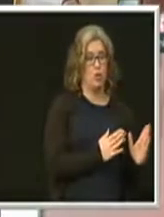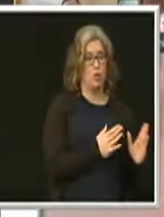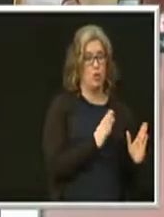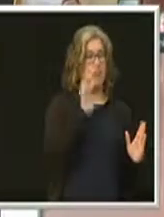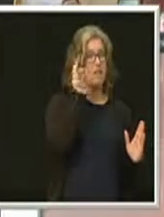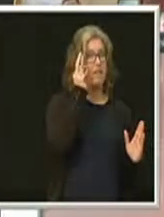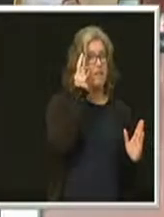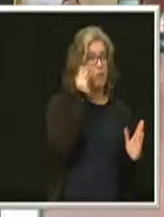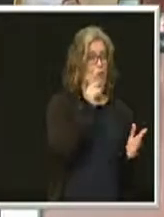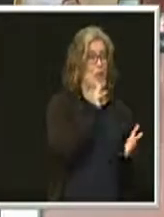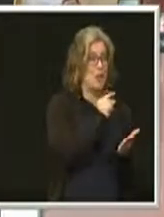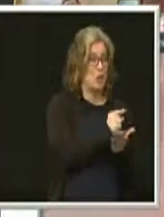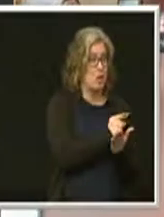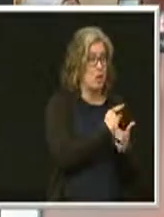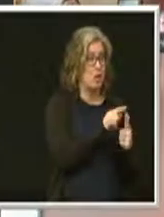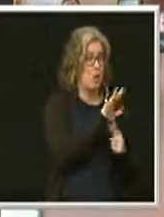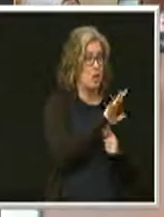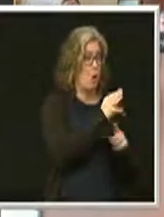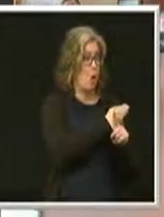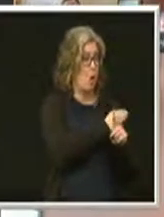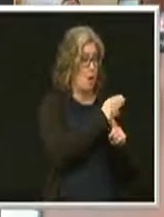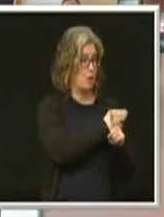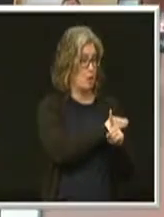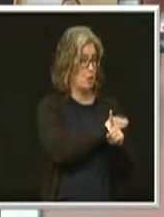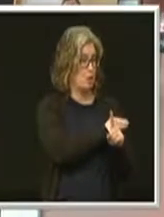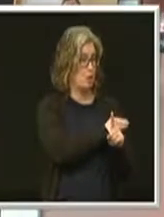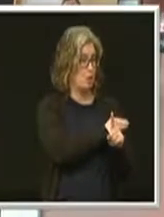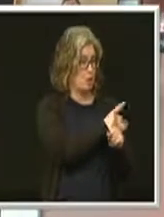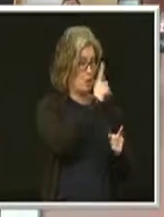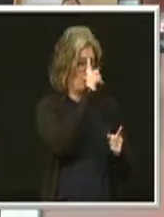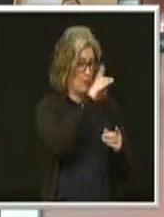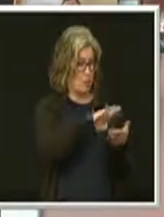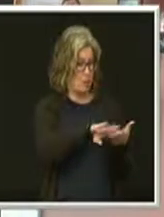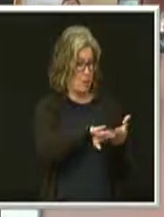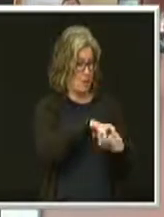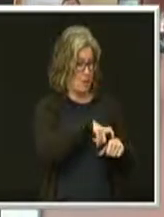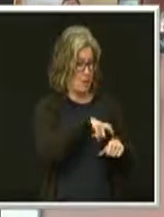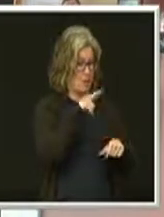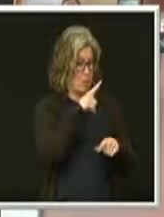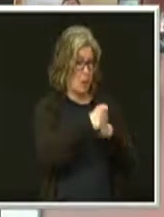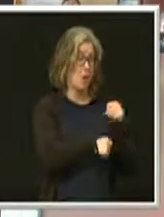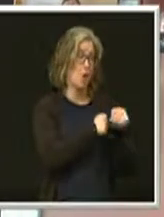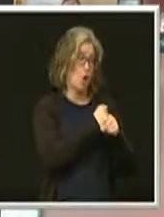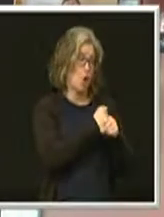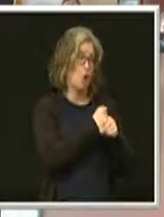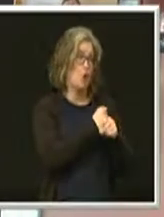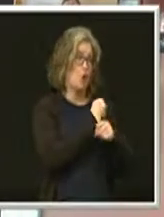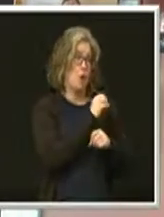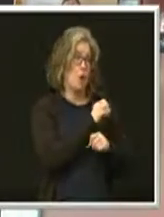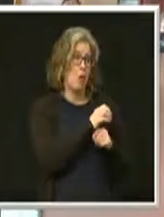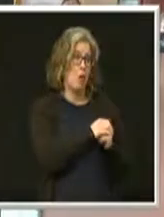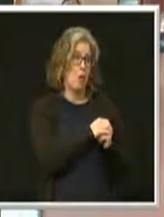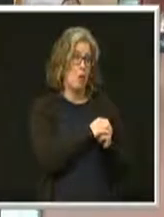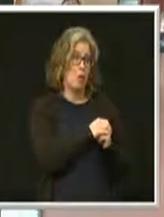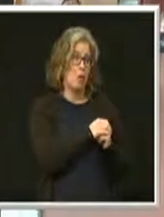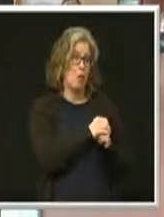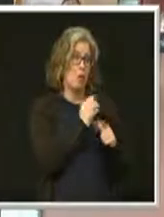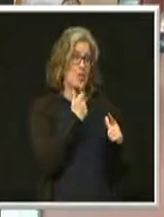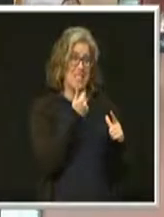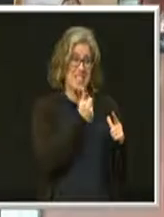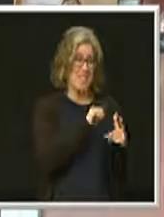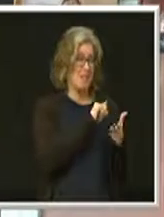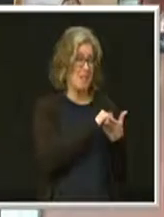federal guarantee to your mortgage, I believe the relief period on that is a year. Okay, so if there's any